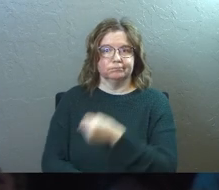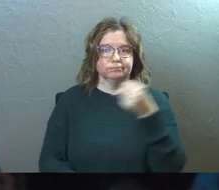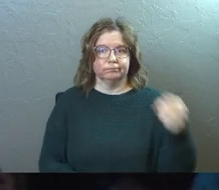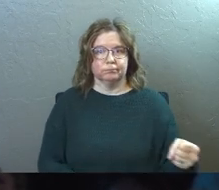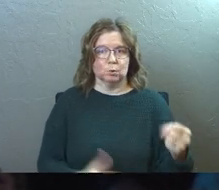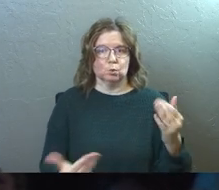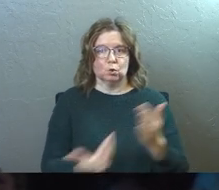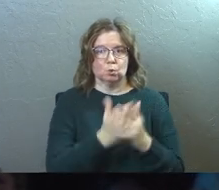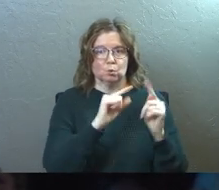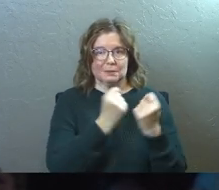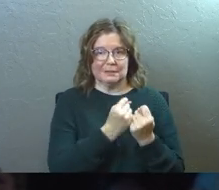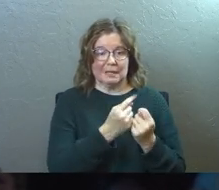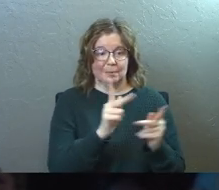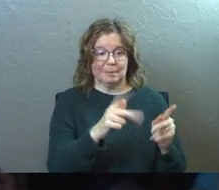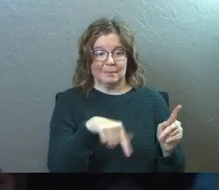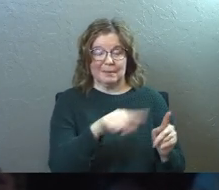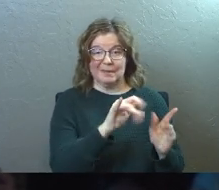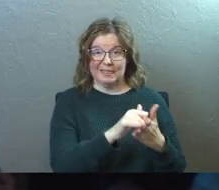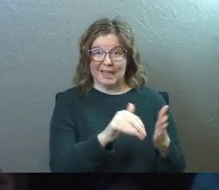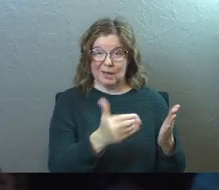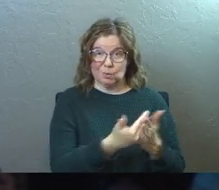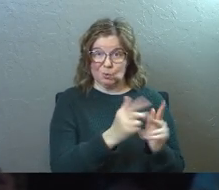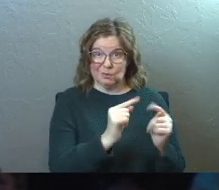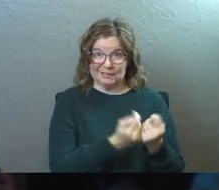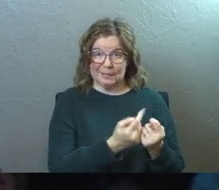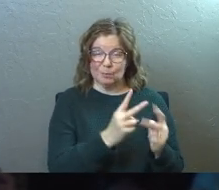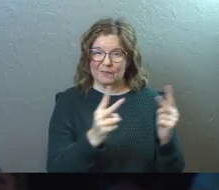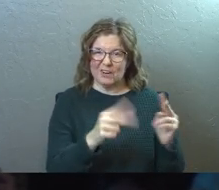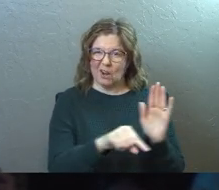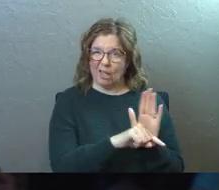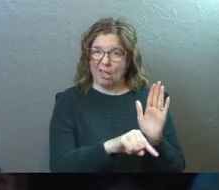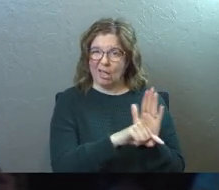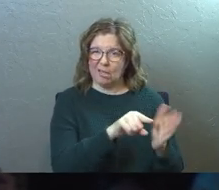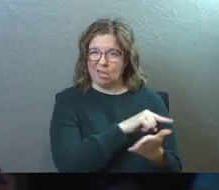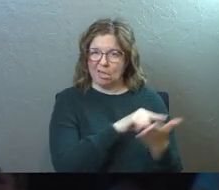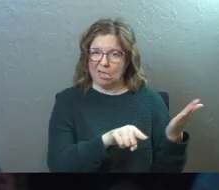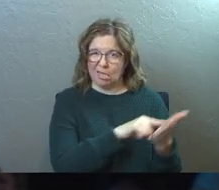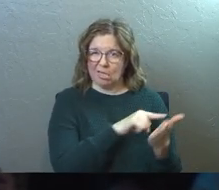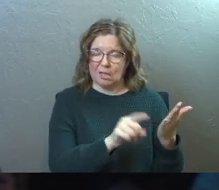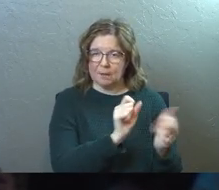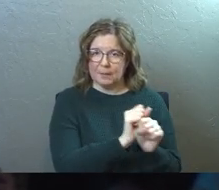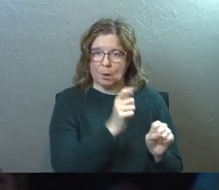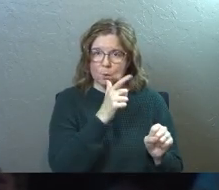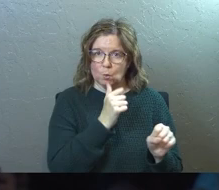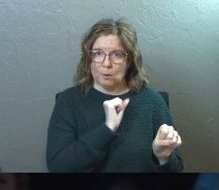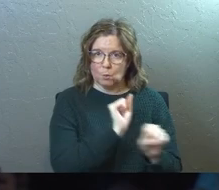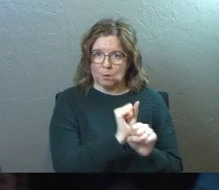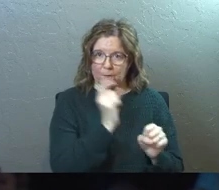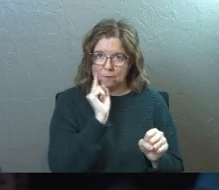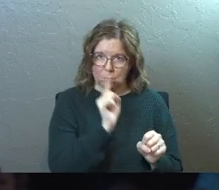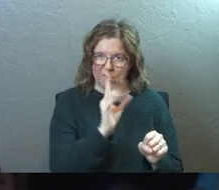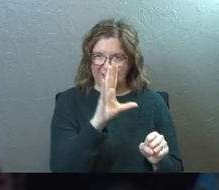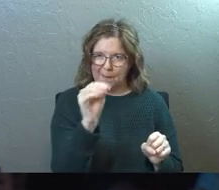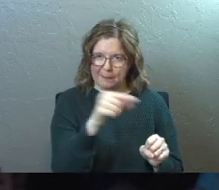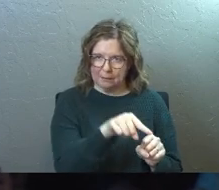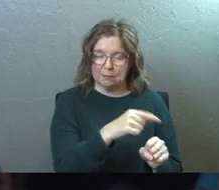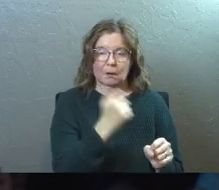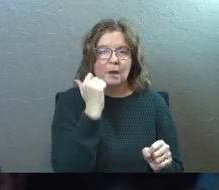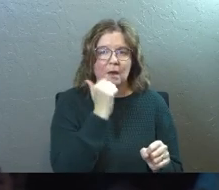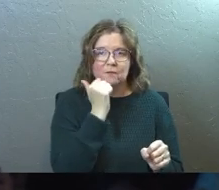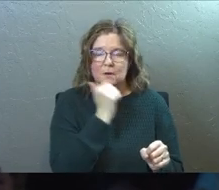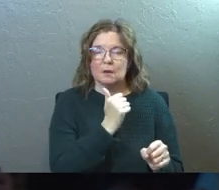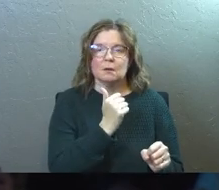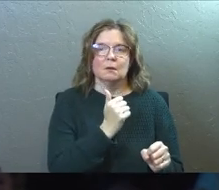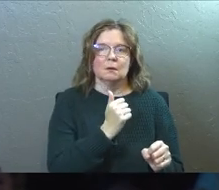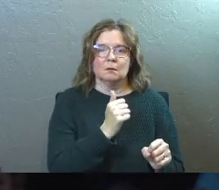team. And the people that were there in that team were very, very negative about the employer that we worked for. And every single day at the